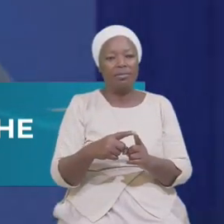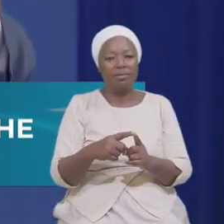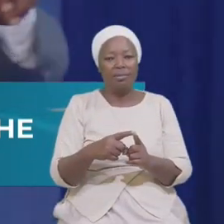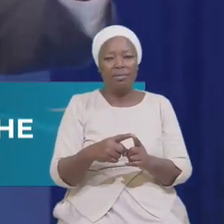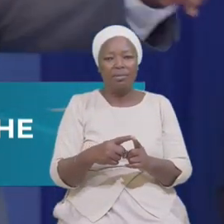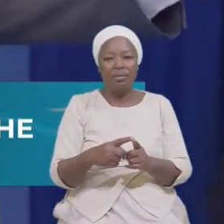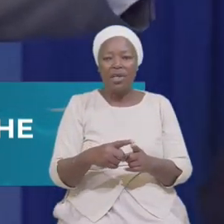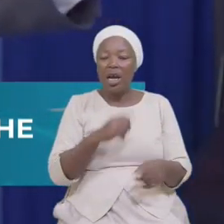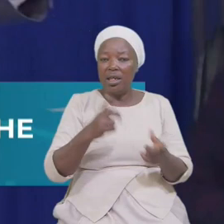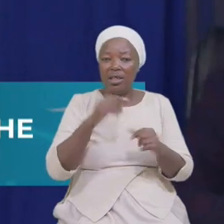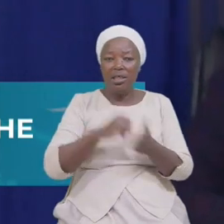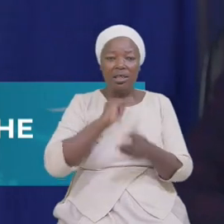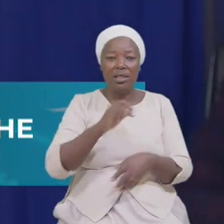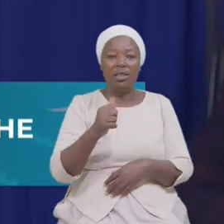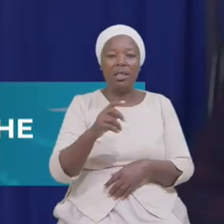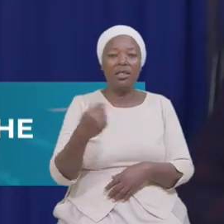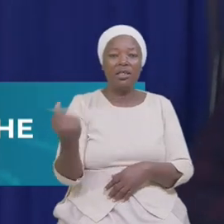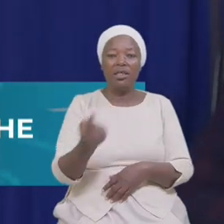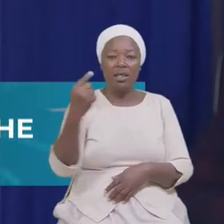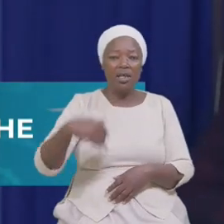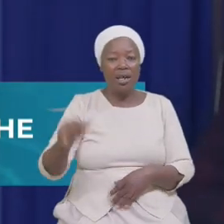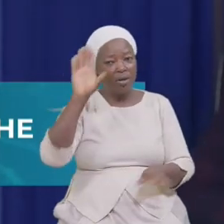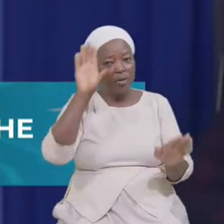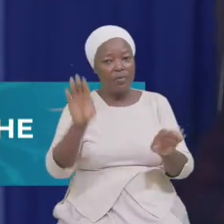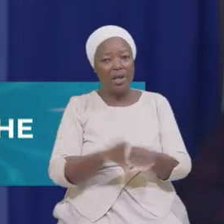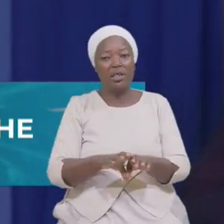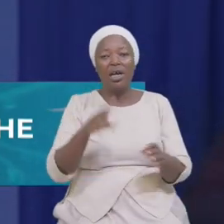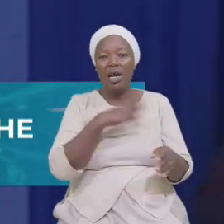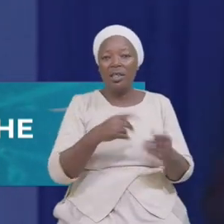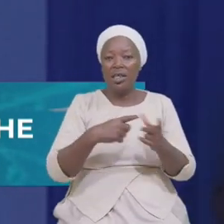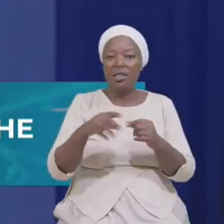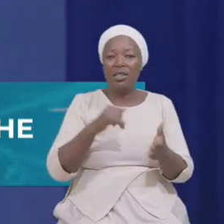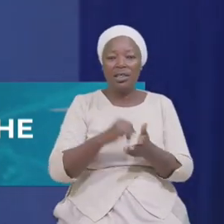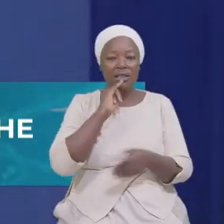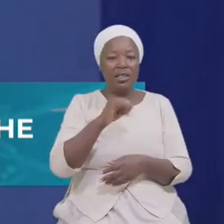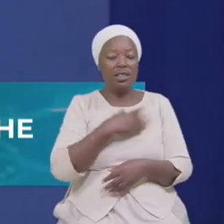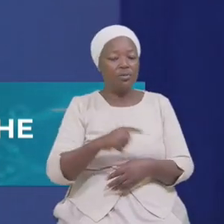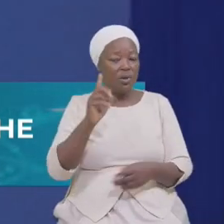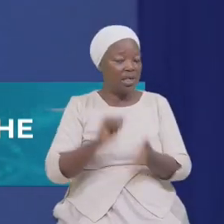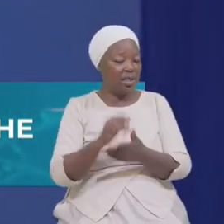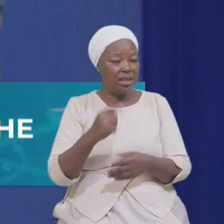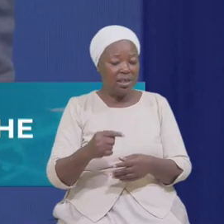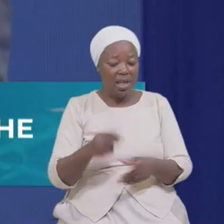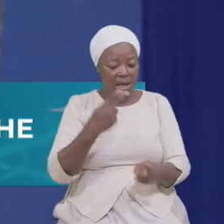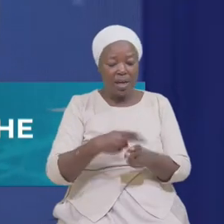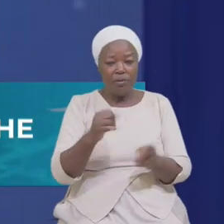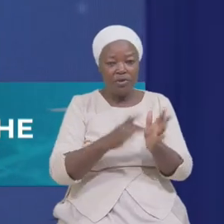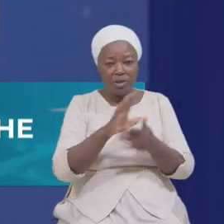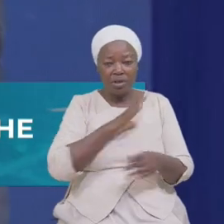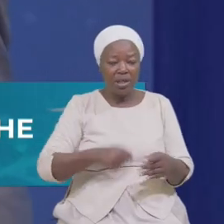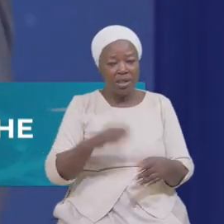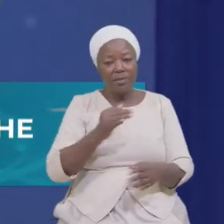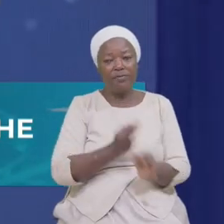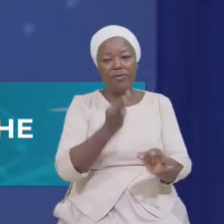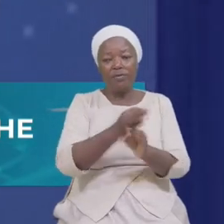covenant, the new covenant that he makes with his people through his only begotten Son. And he